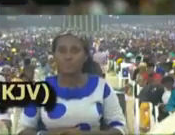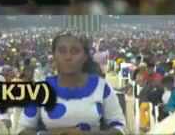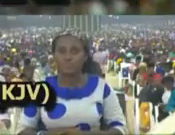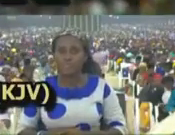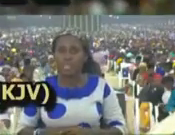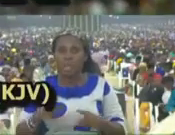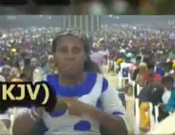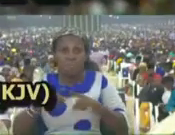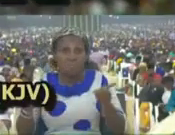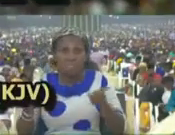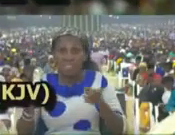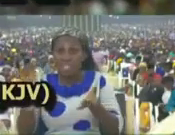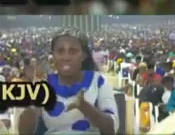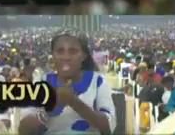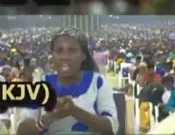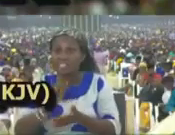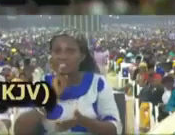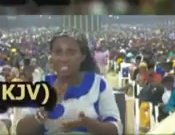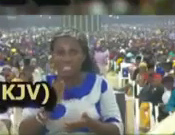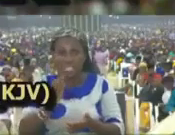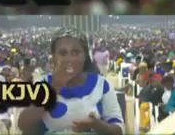But that's because